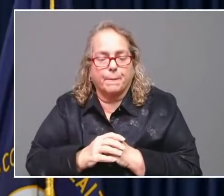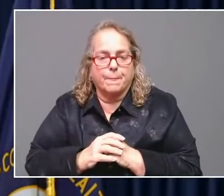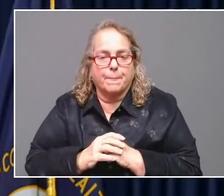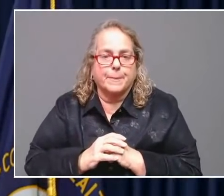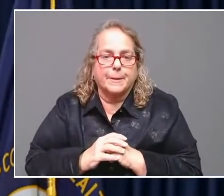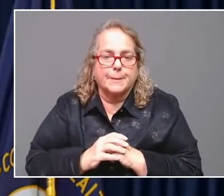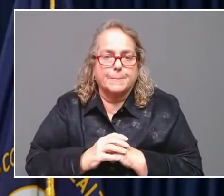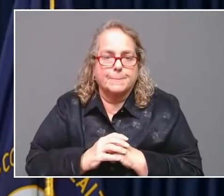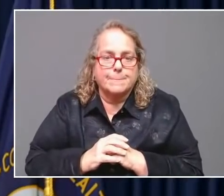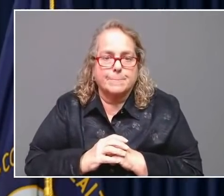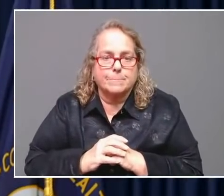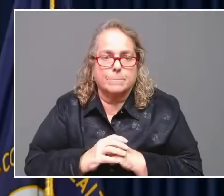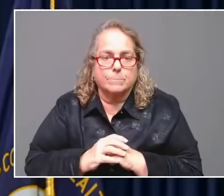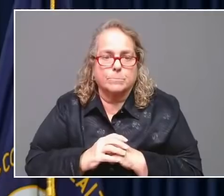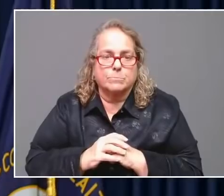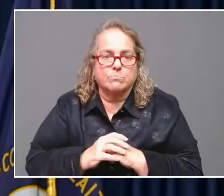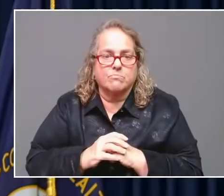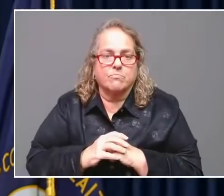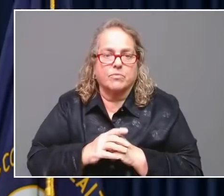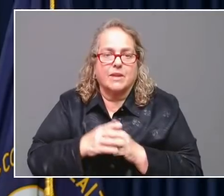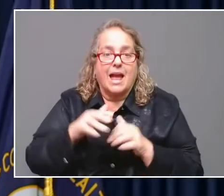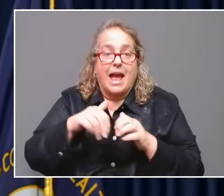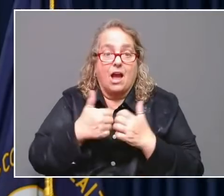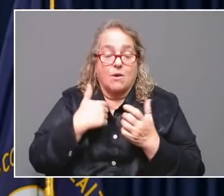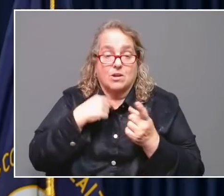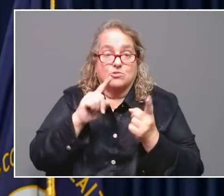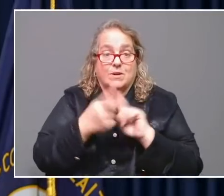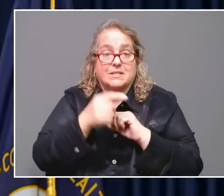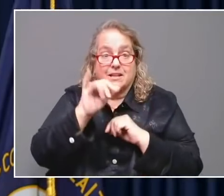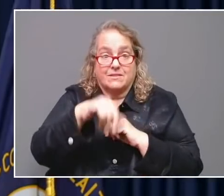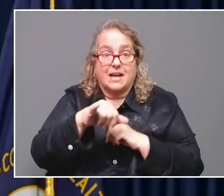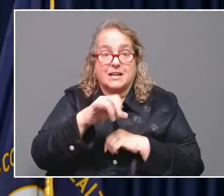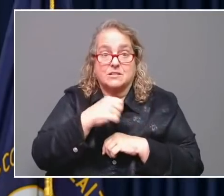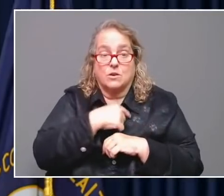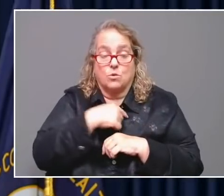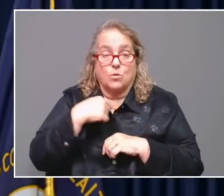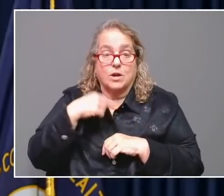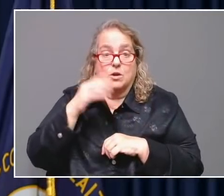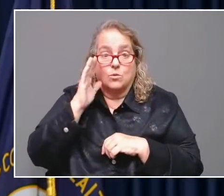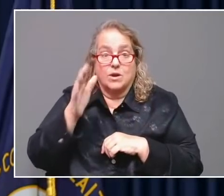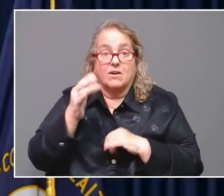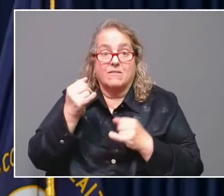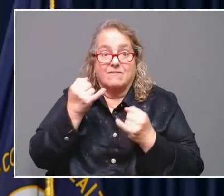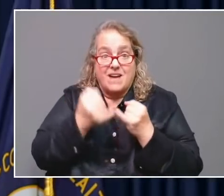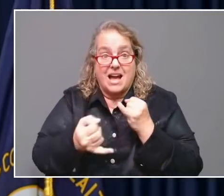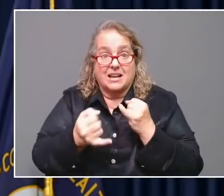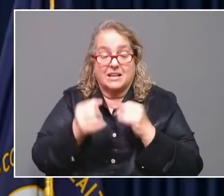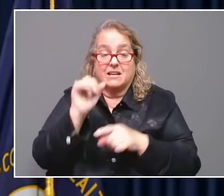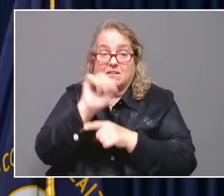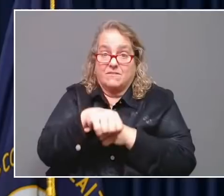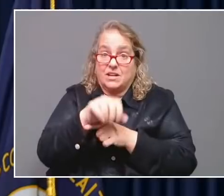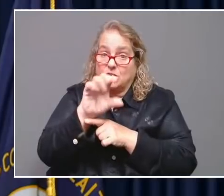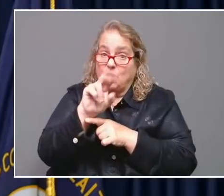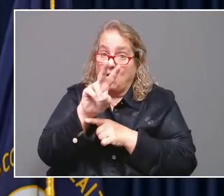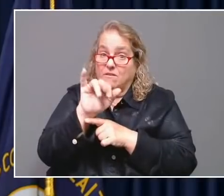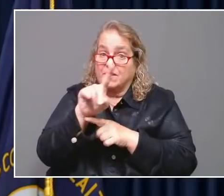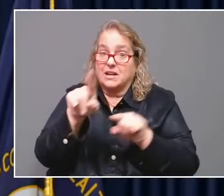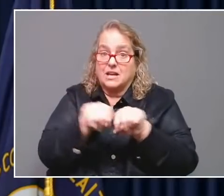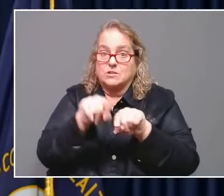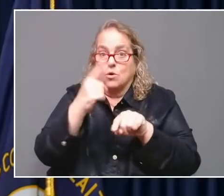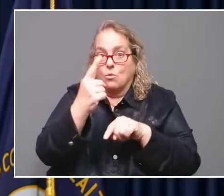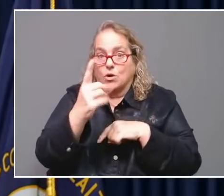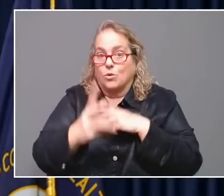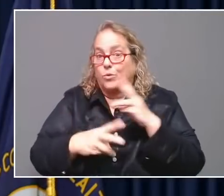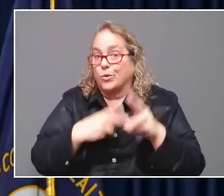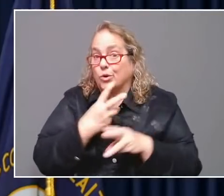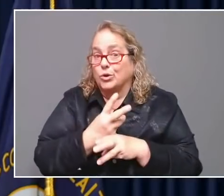So the way I'd translate that is we're only going to finally defeat COVID as one world. And it's going to still take some time until we